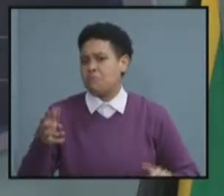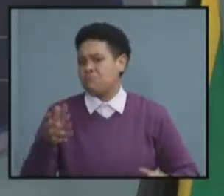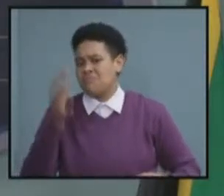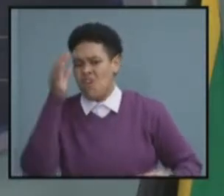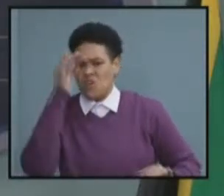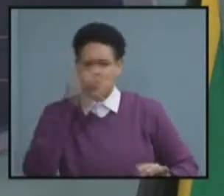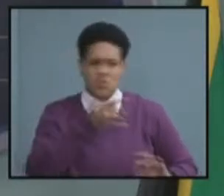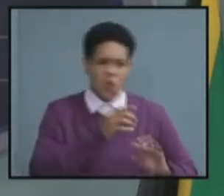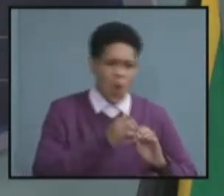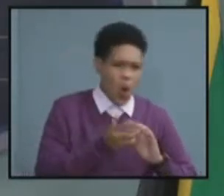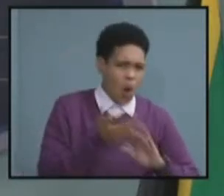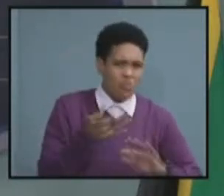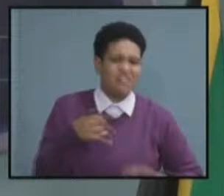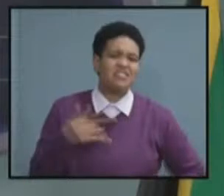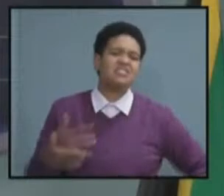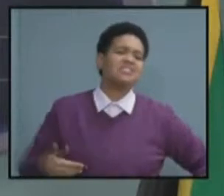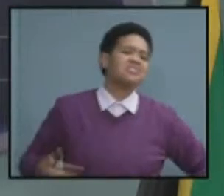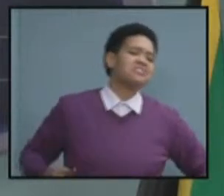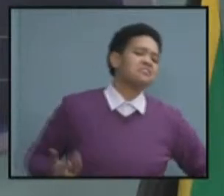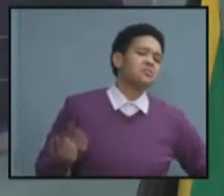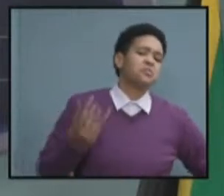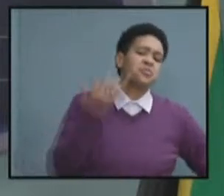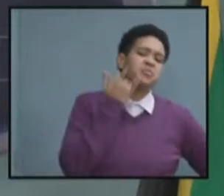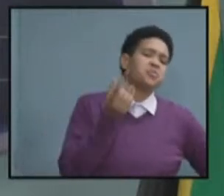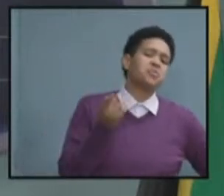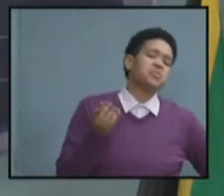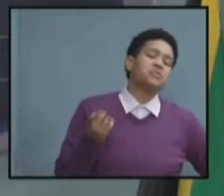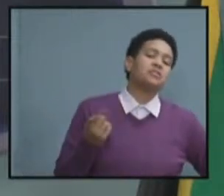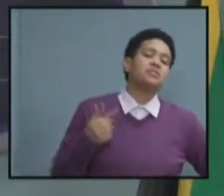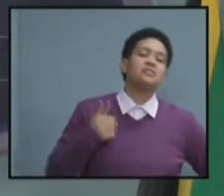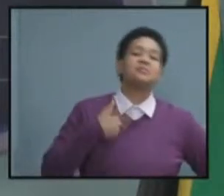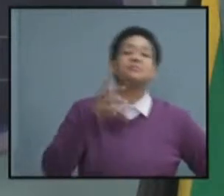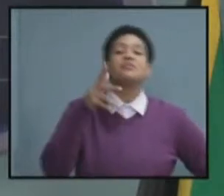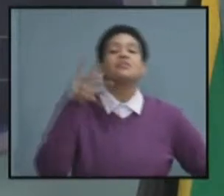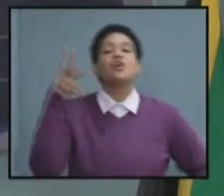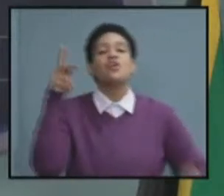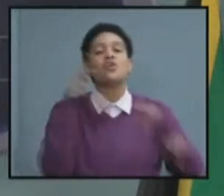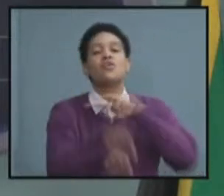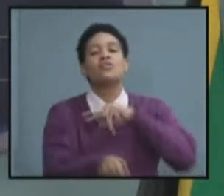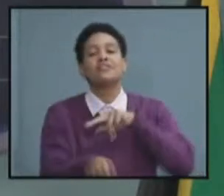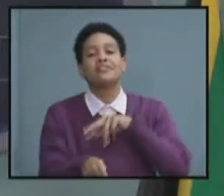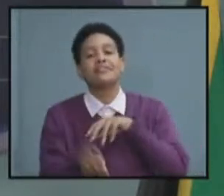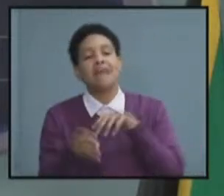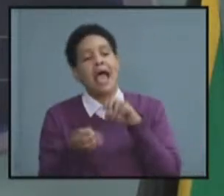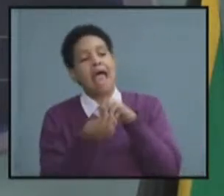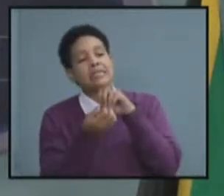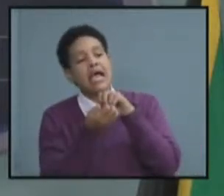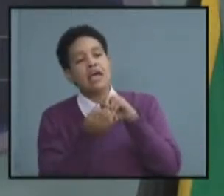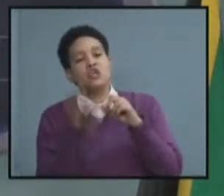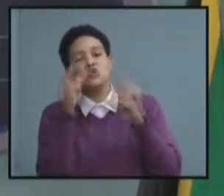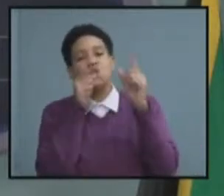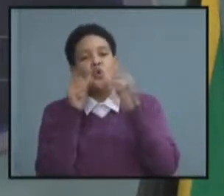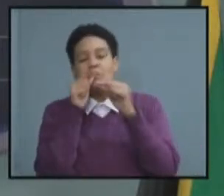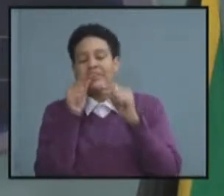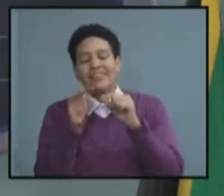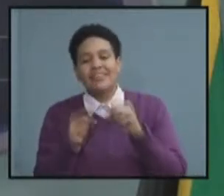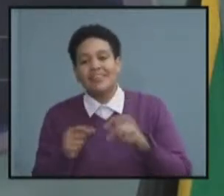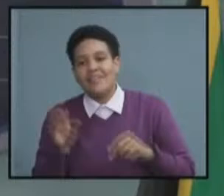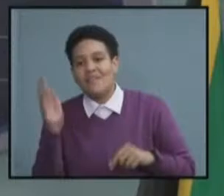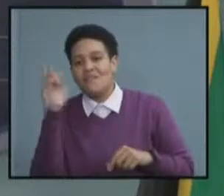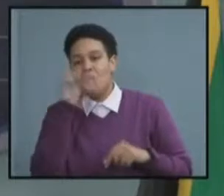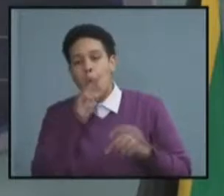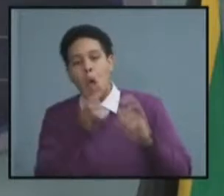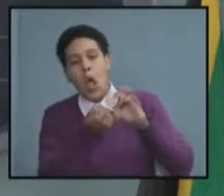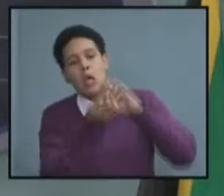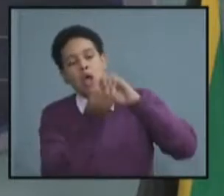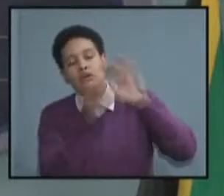Again, let me dispense the rumor and the mischief that is being made.